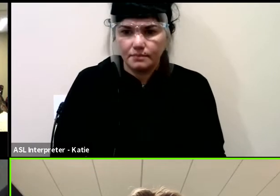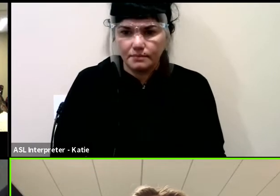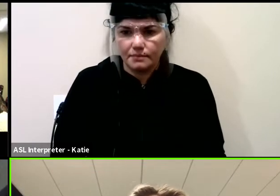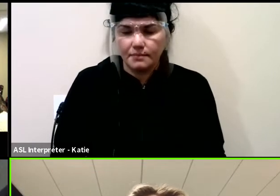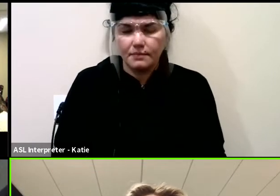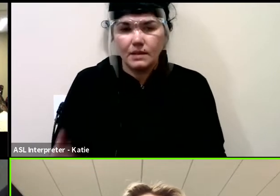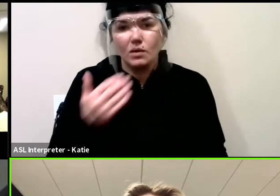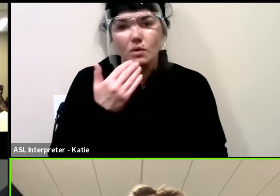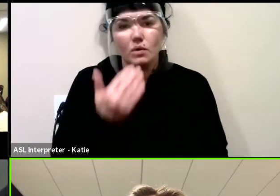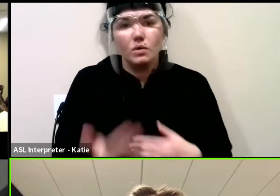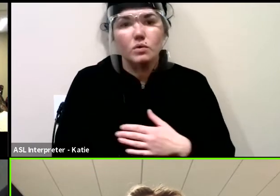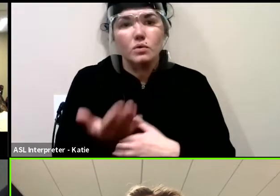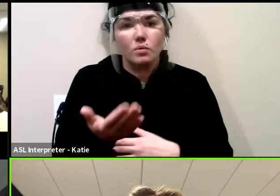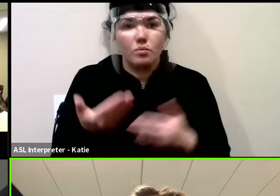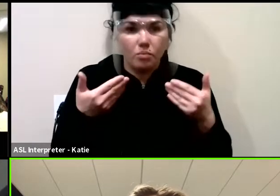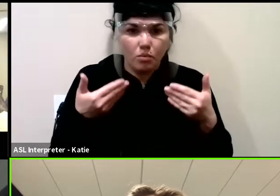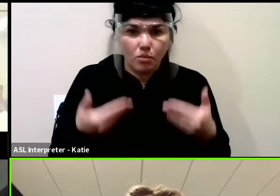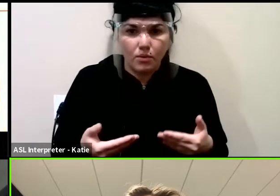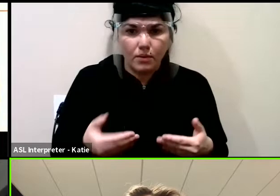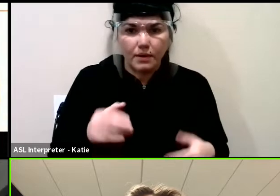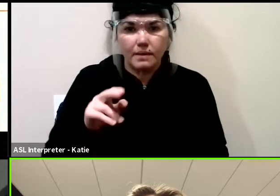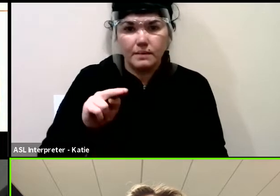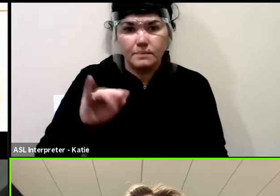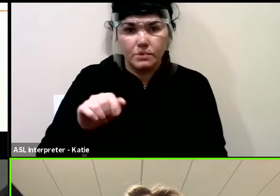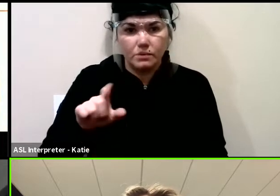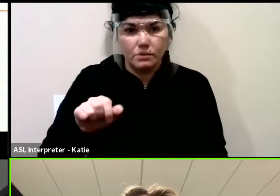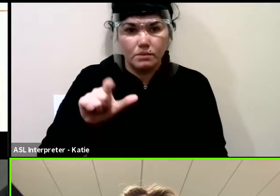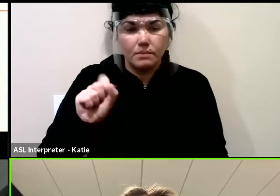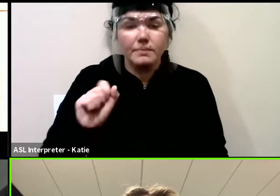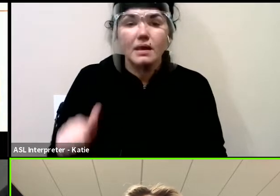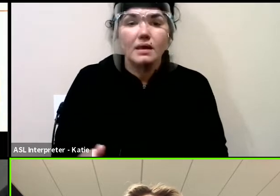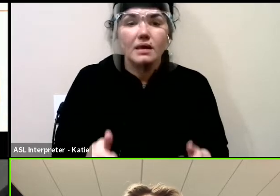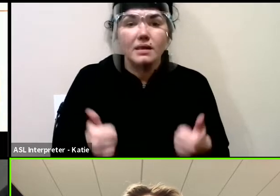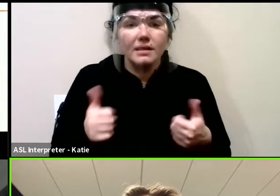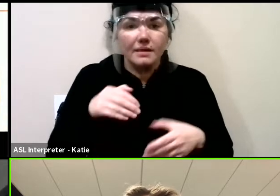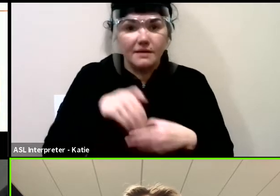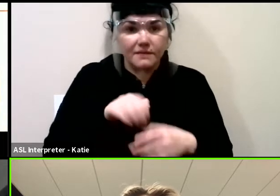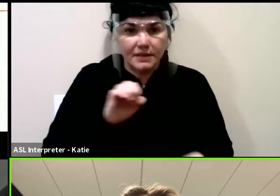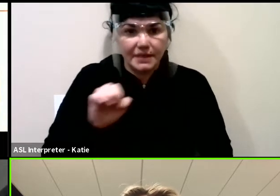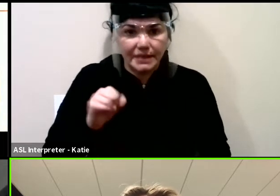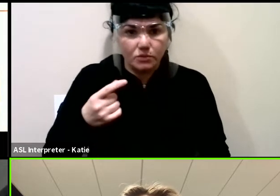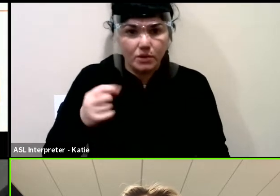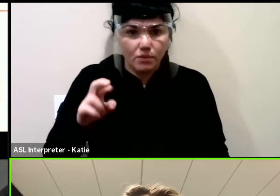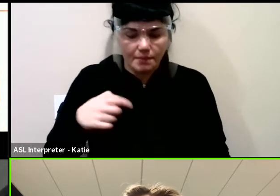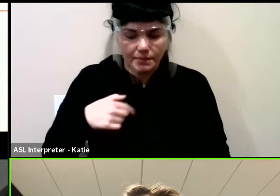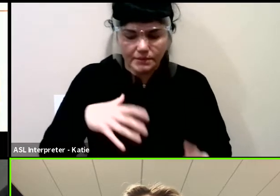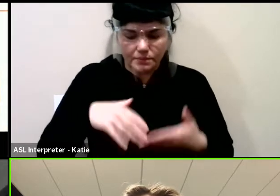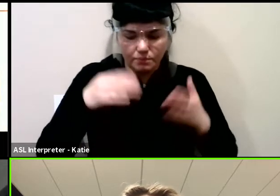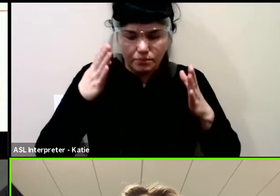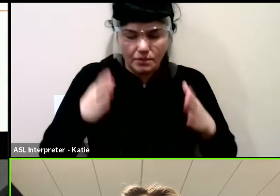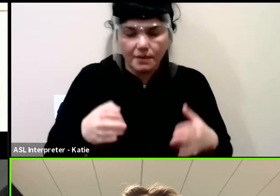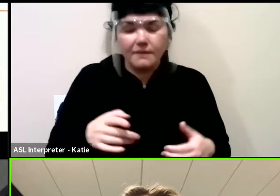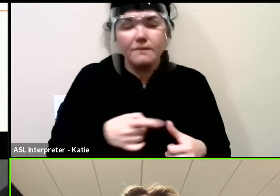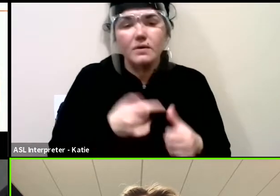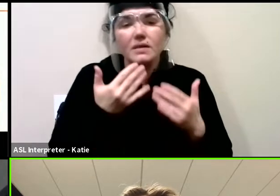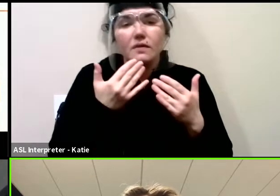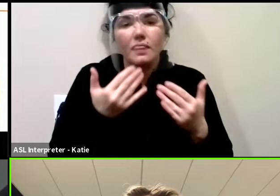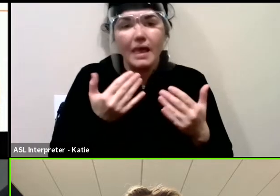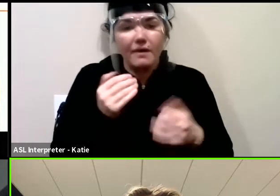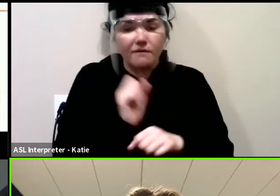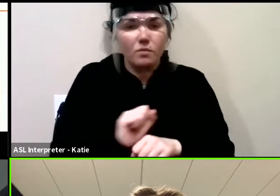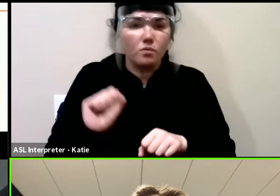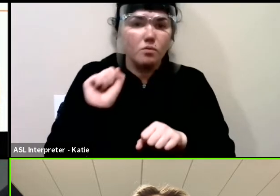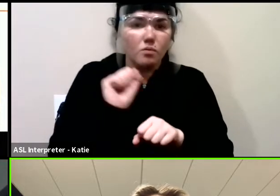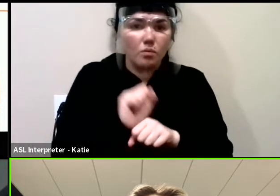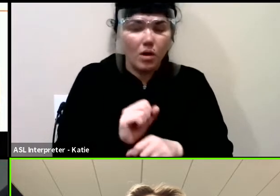good morning my name is nicholas carlson and i'm a student living in east grand rapids first i'd like to thank the commission for their hard work in creating these fair districts for